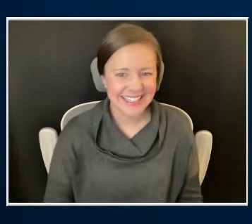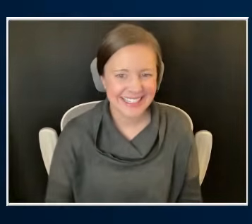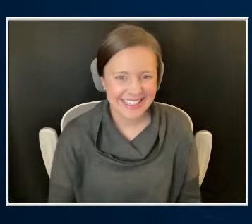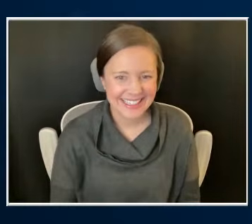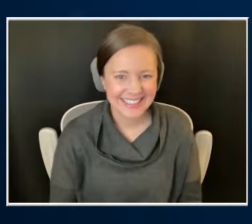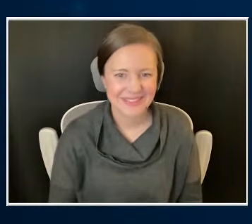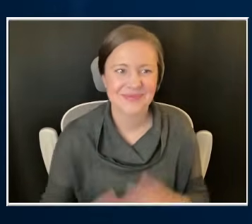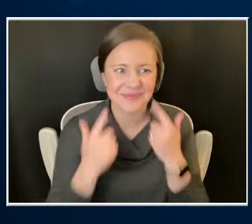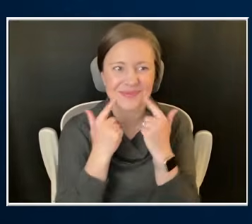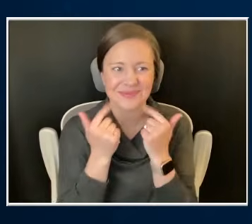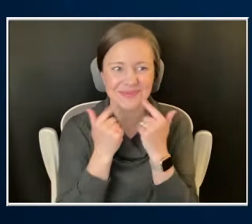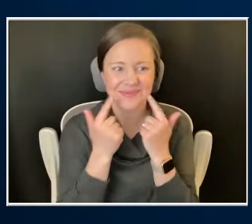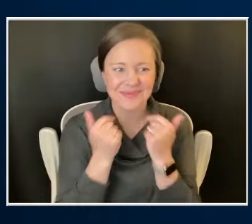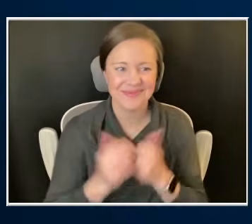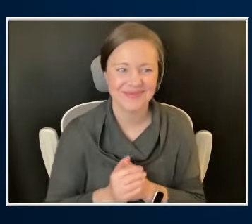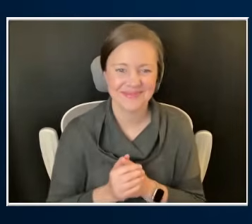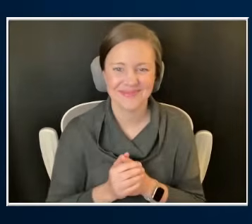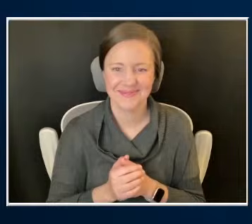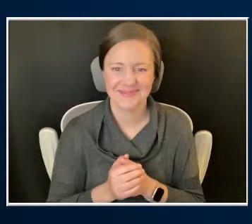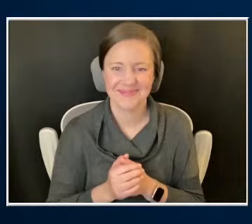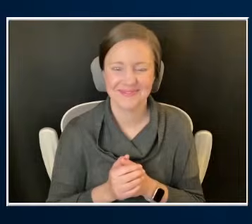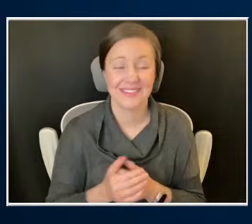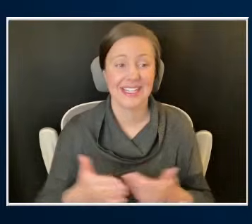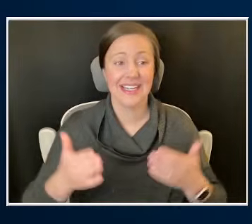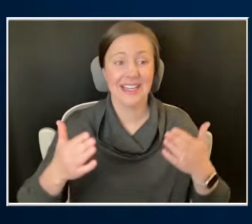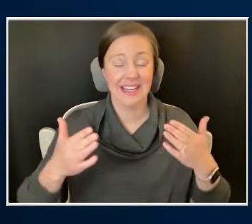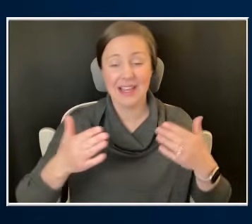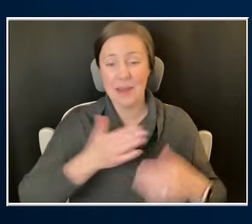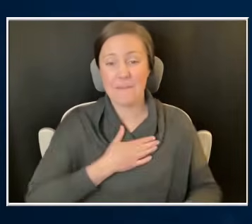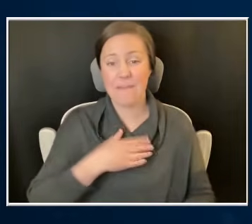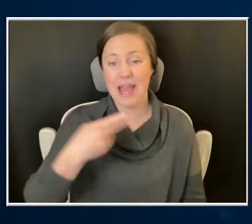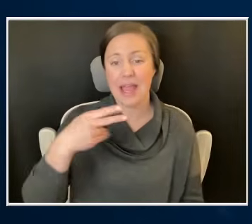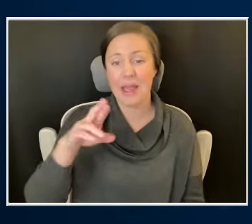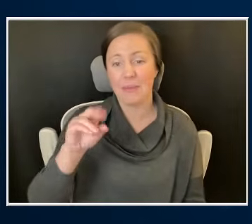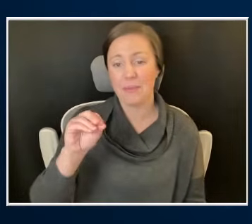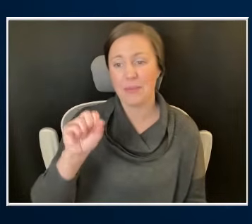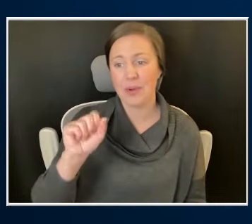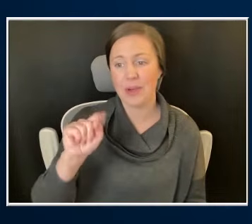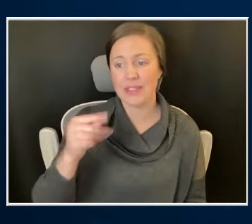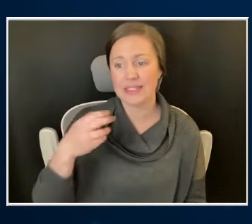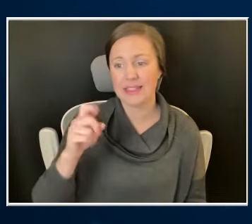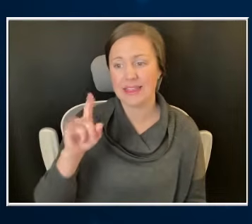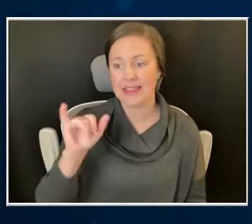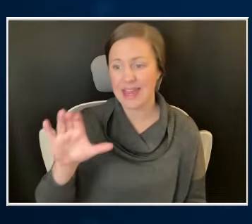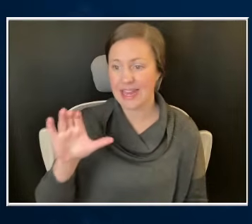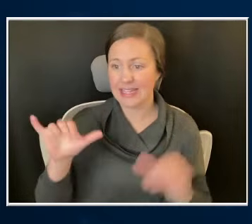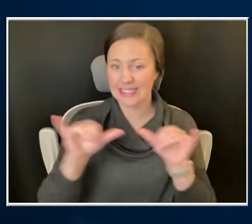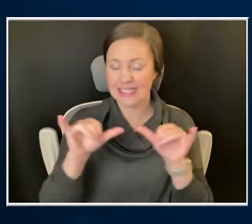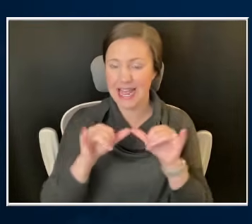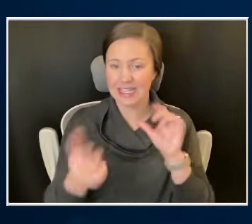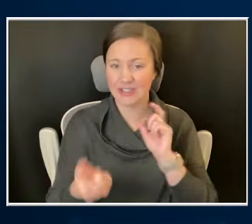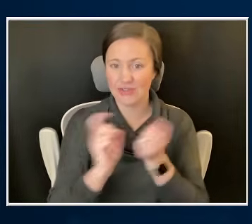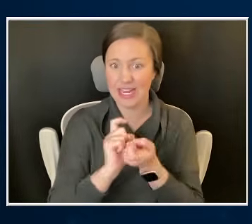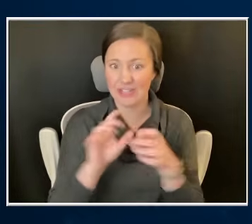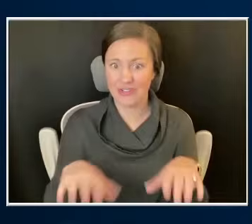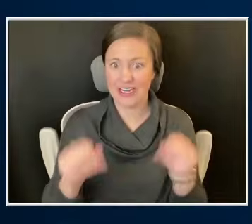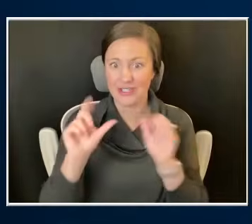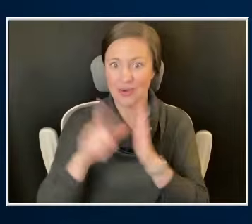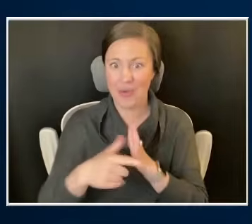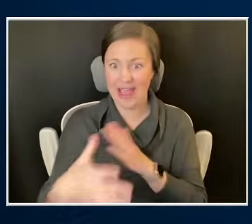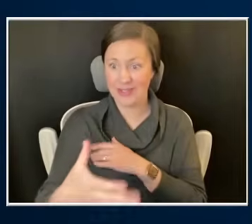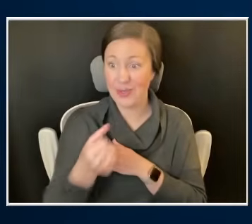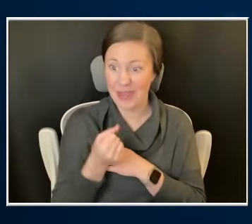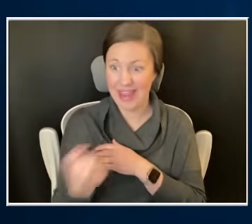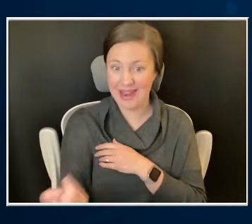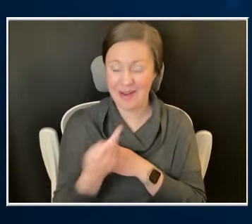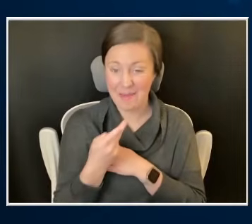I had my prosthetic resized, and it took a while to get back, and I finally got it back, and I'm just